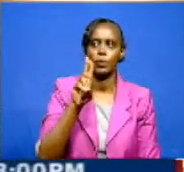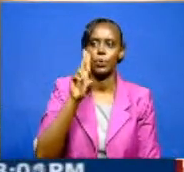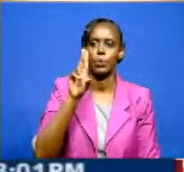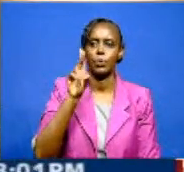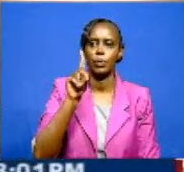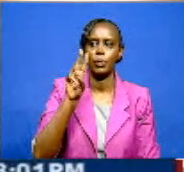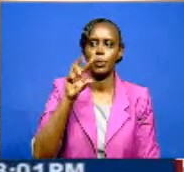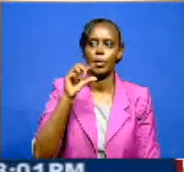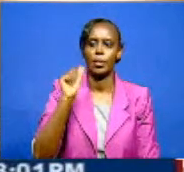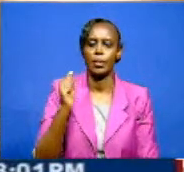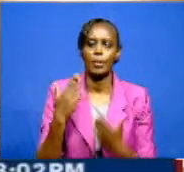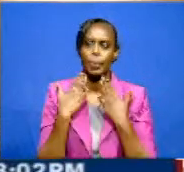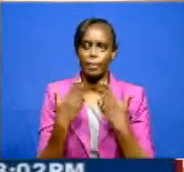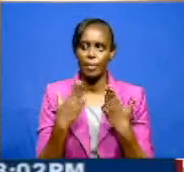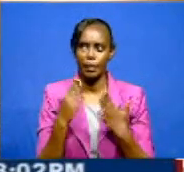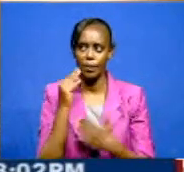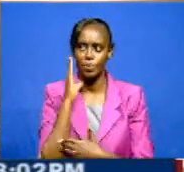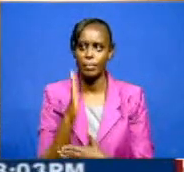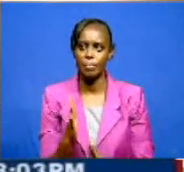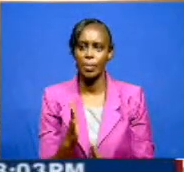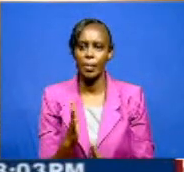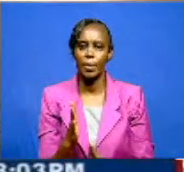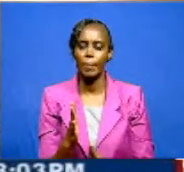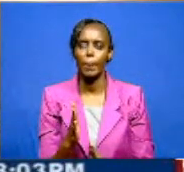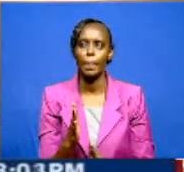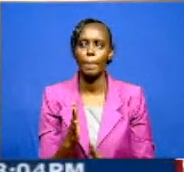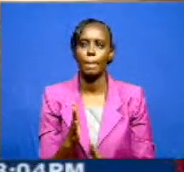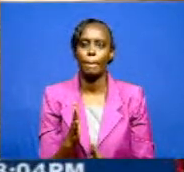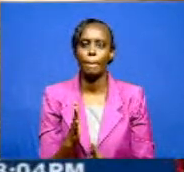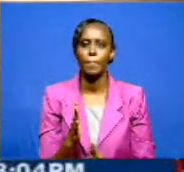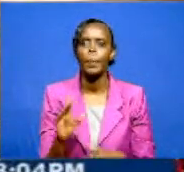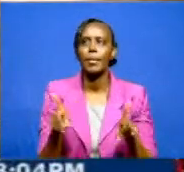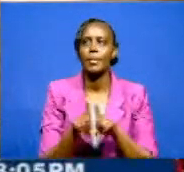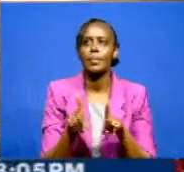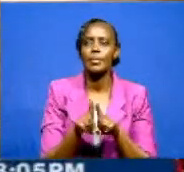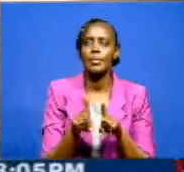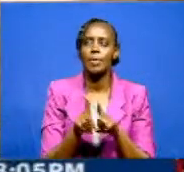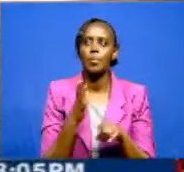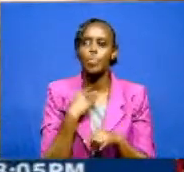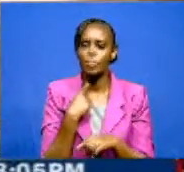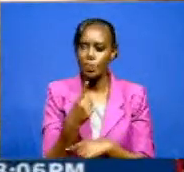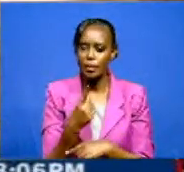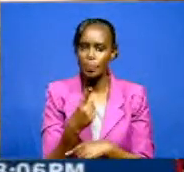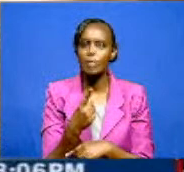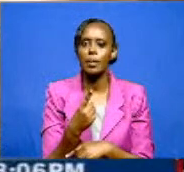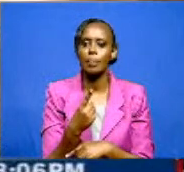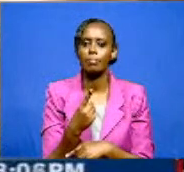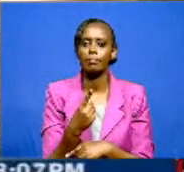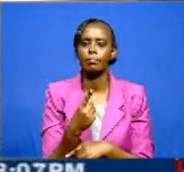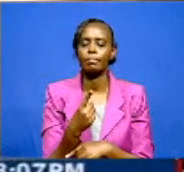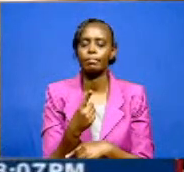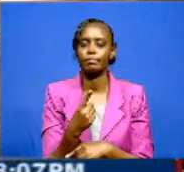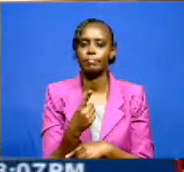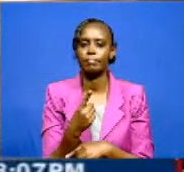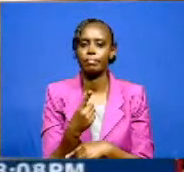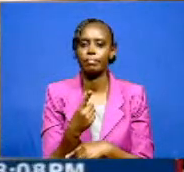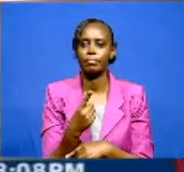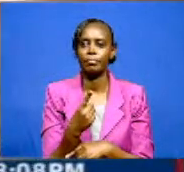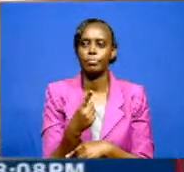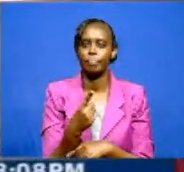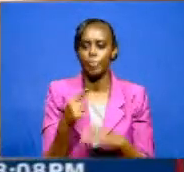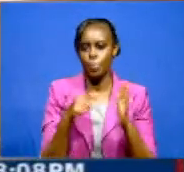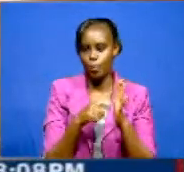Yes, I thank you, Mr. Speaker. Mr. Speaker, most of what I wanted to say has been captured by Senator